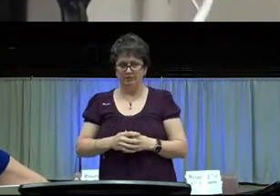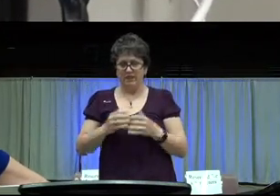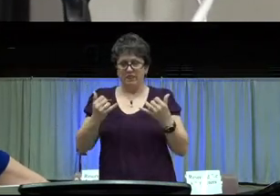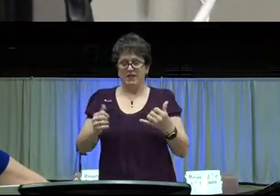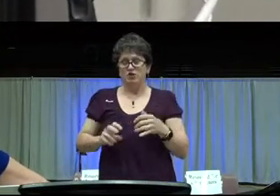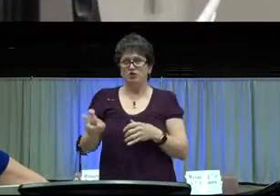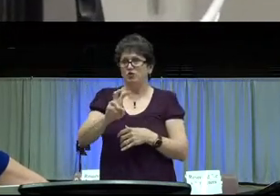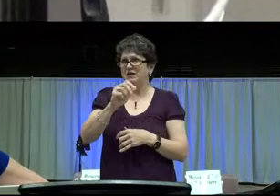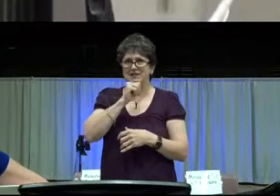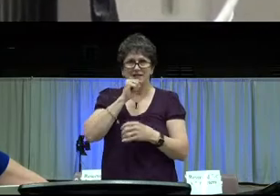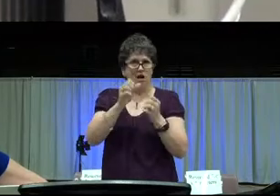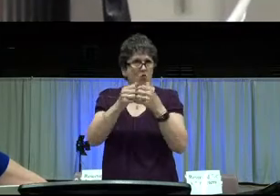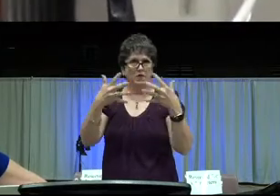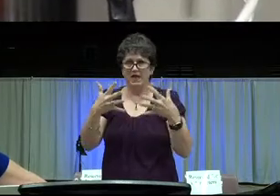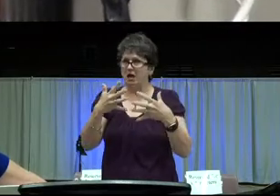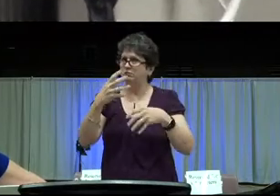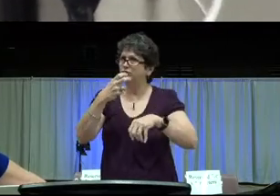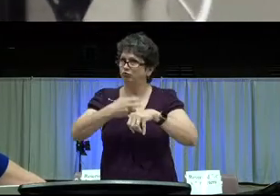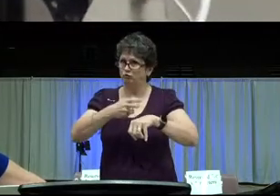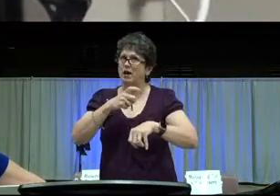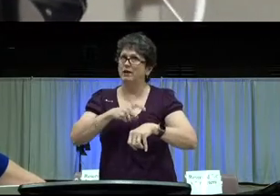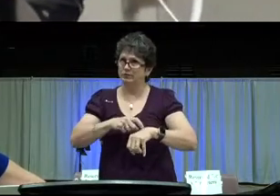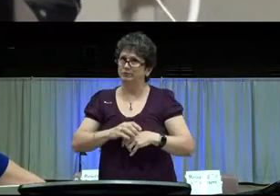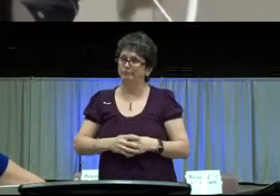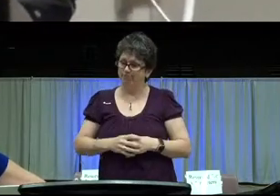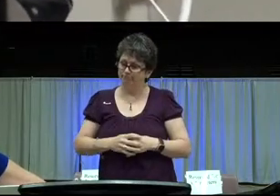This journey has not been without its trials, however.